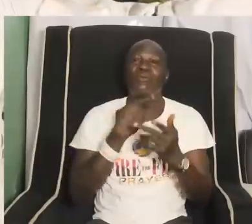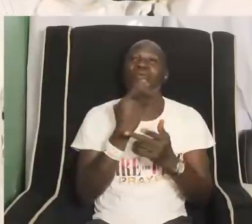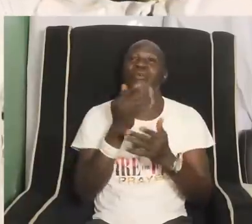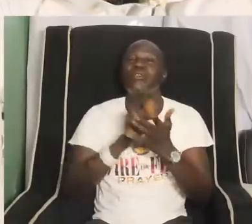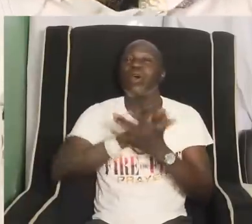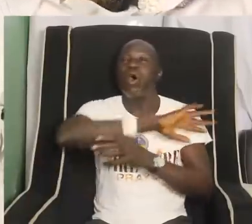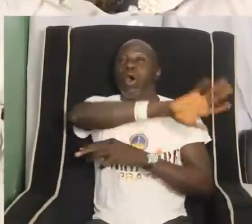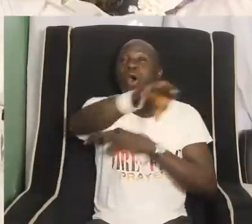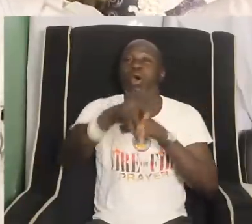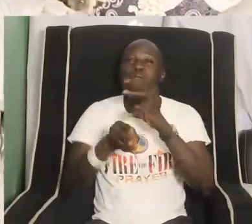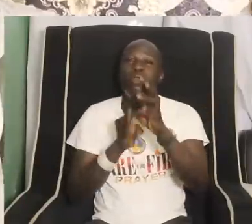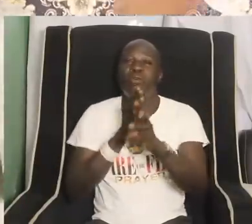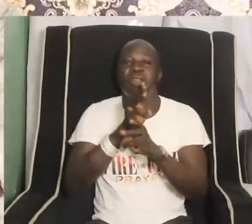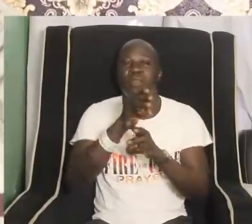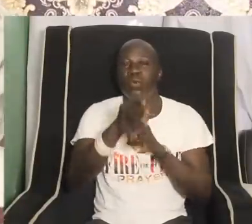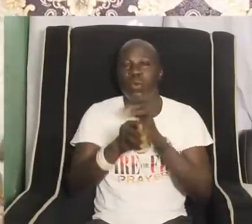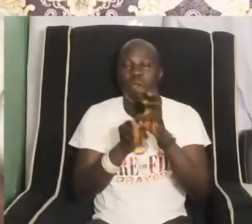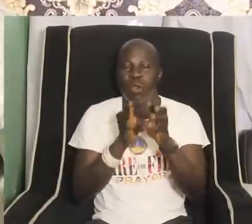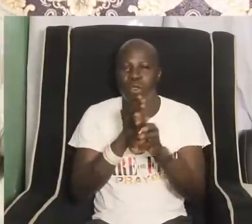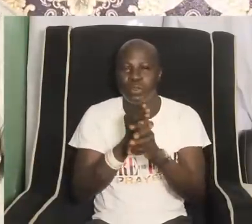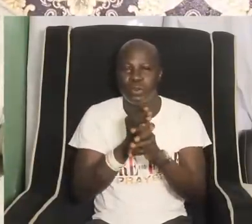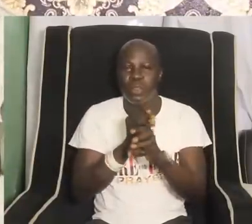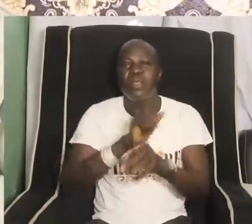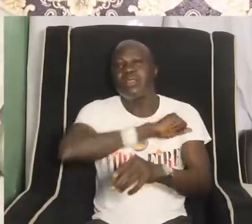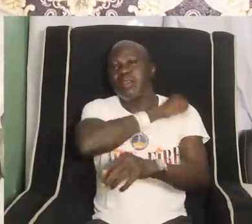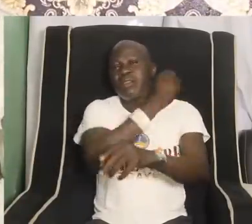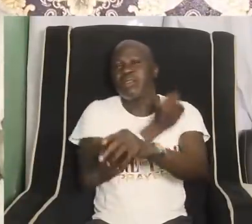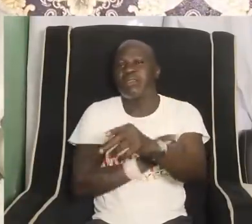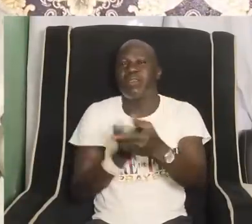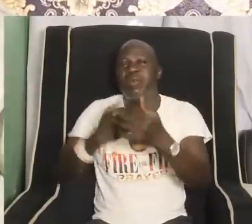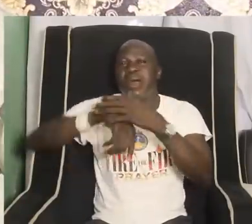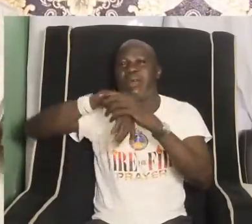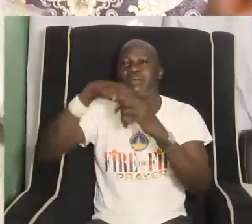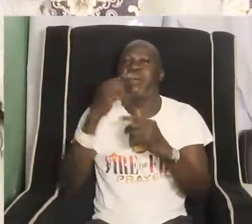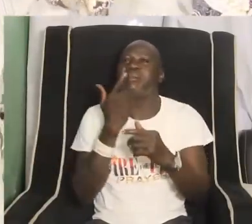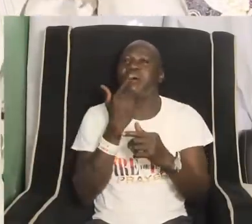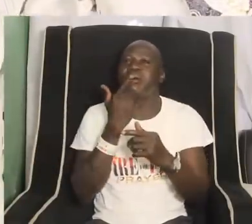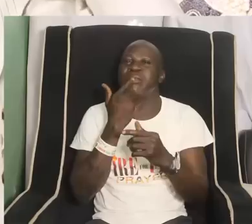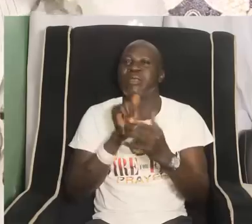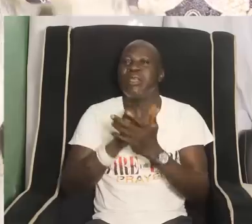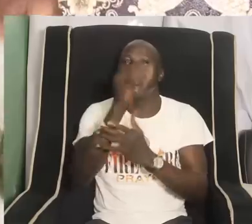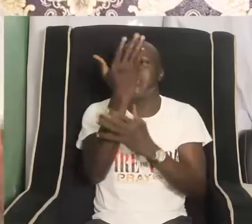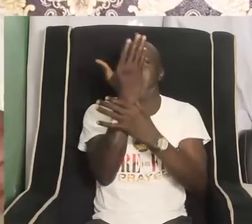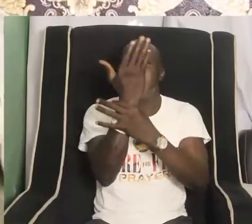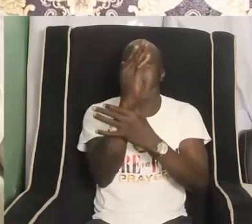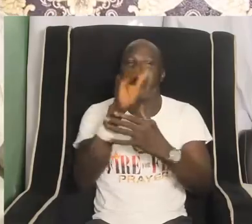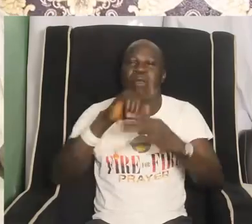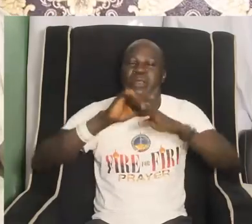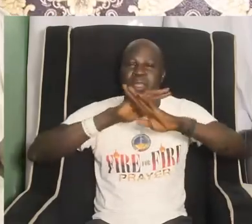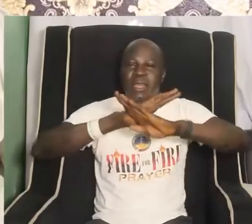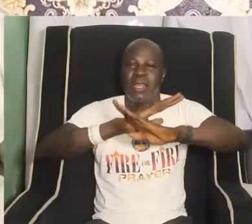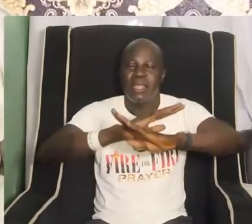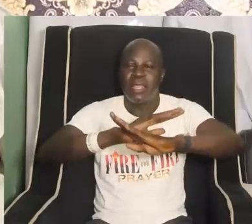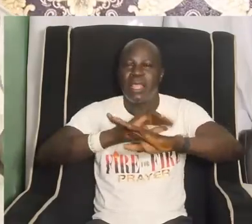voice jake jadu agbaye all over the world aseti enu me jade aseti comes out from my mouth awo adani duro end